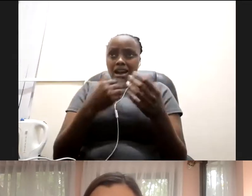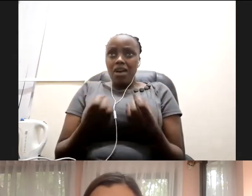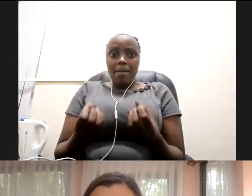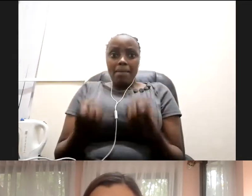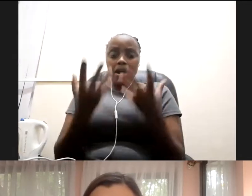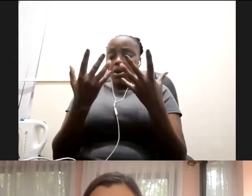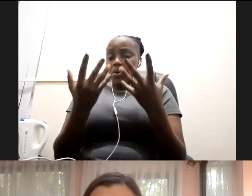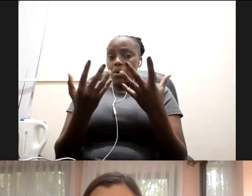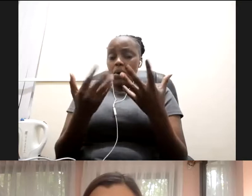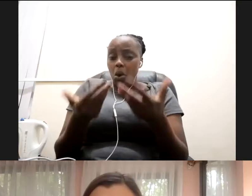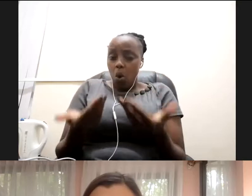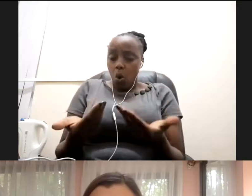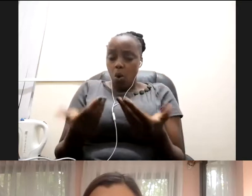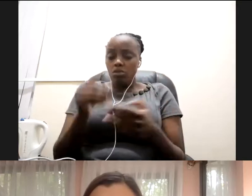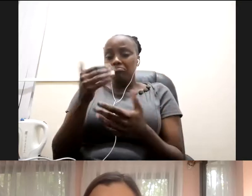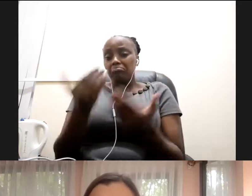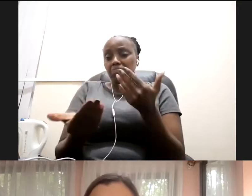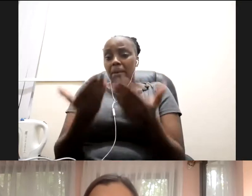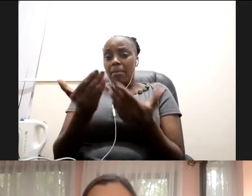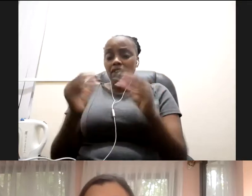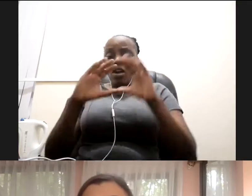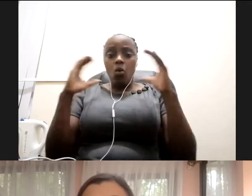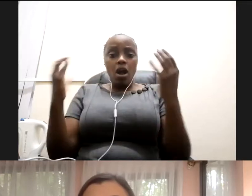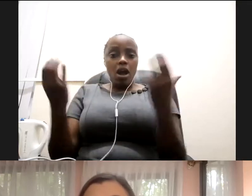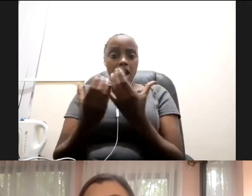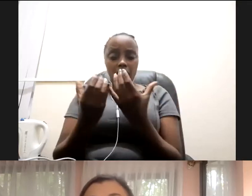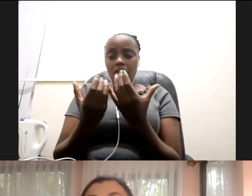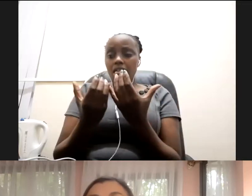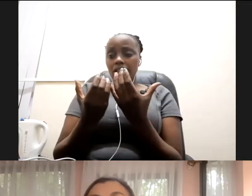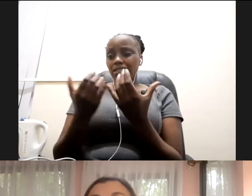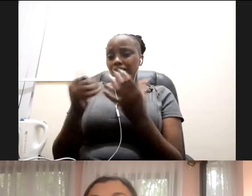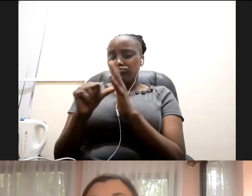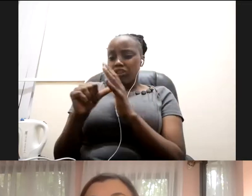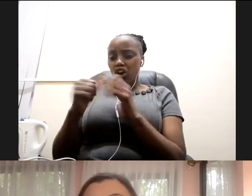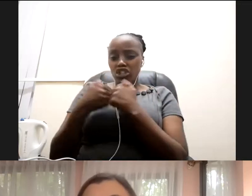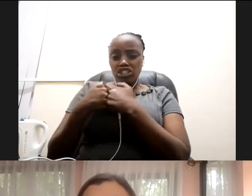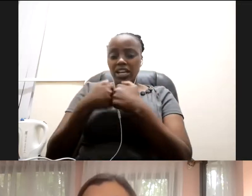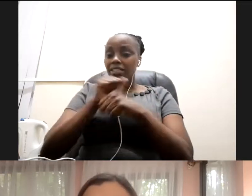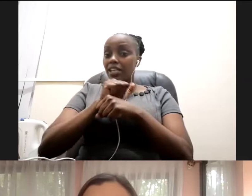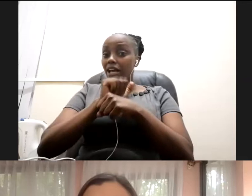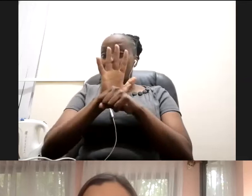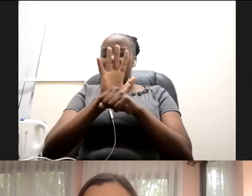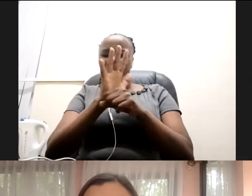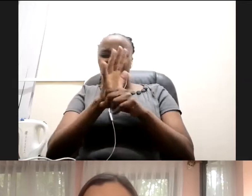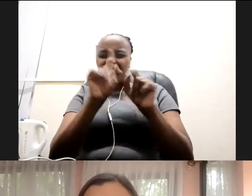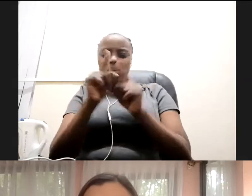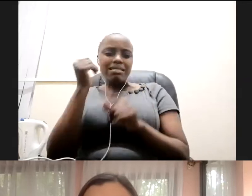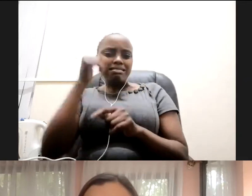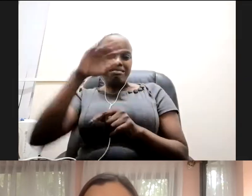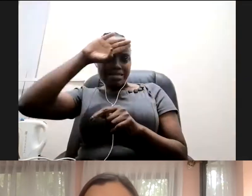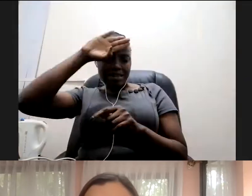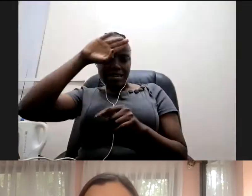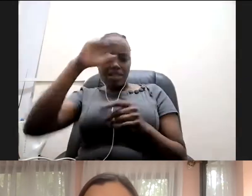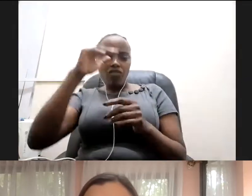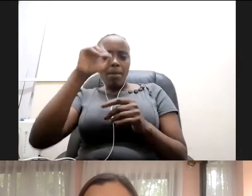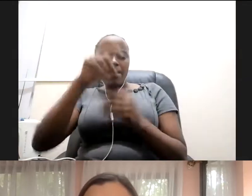could be, in this case, a worldwide pandemic. The reaction tends to be, we need to take care of the